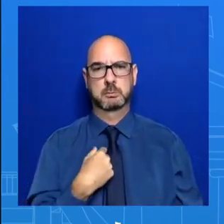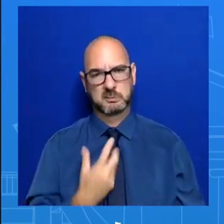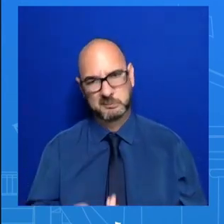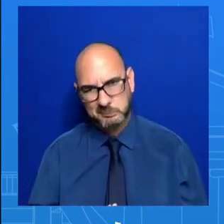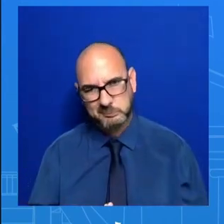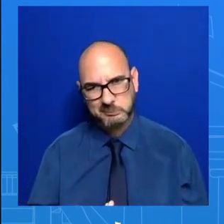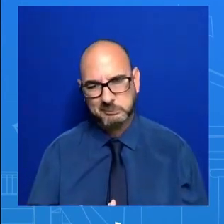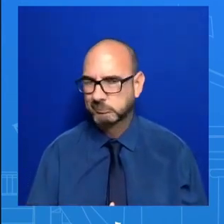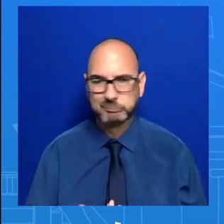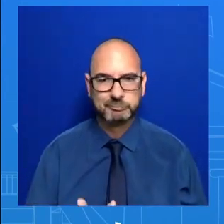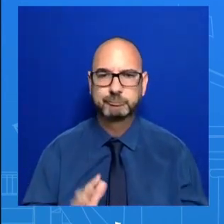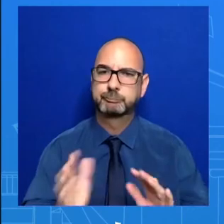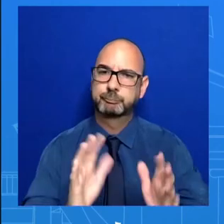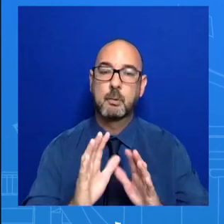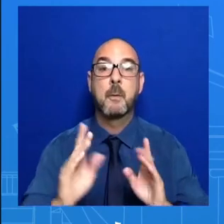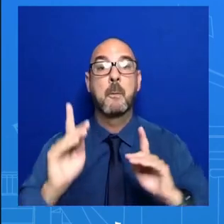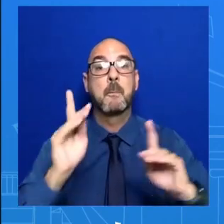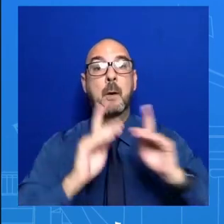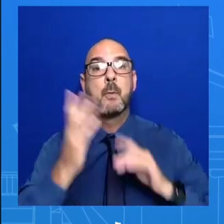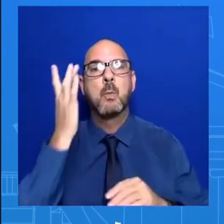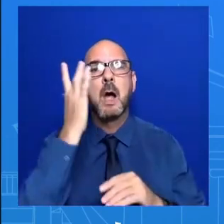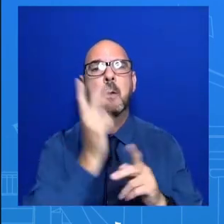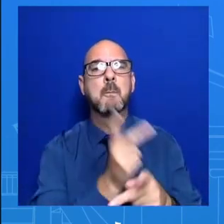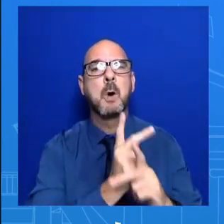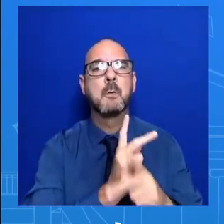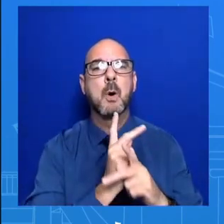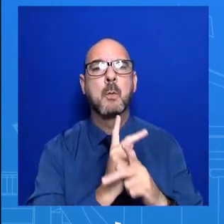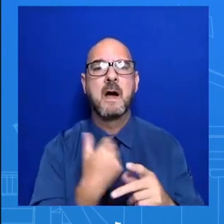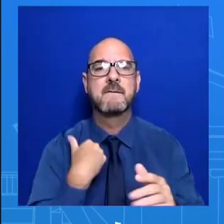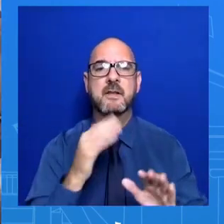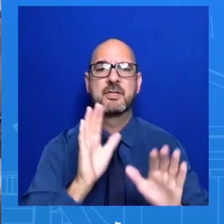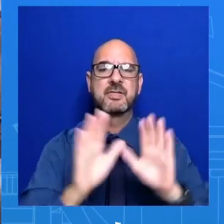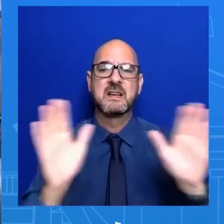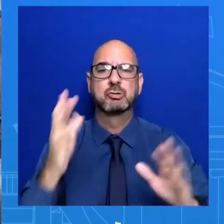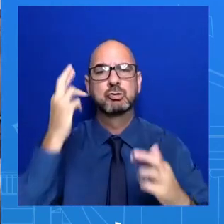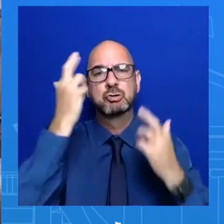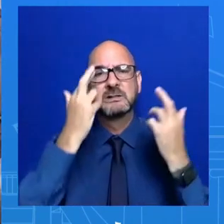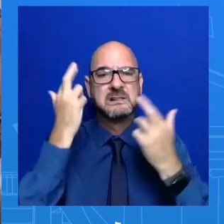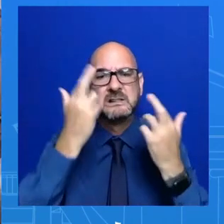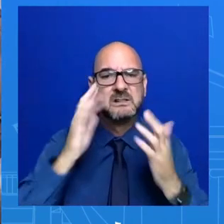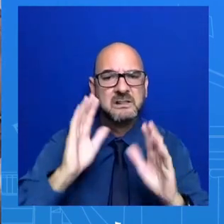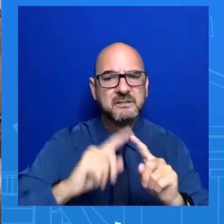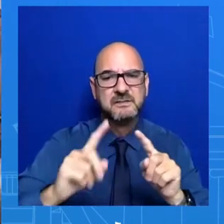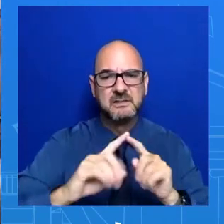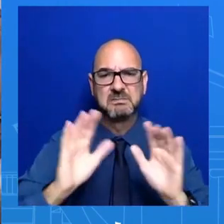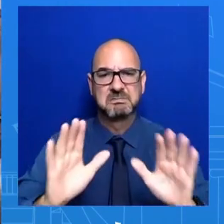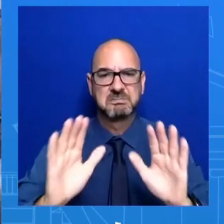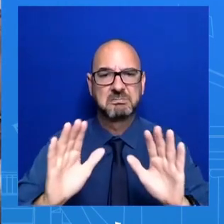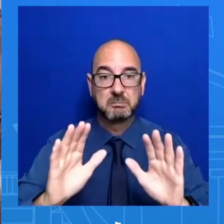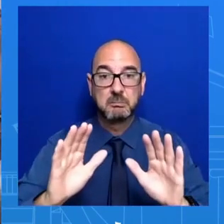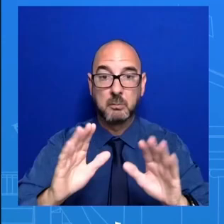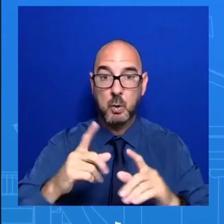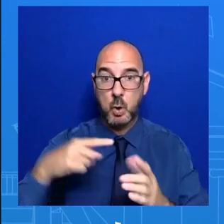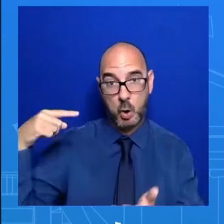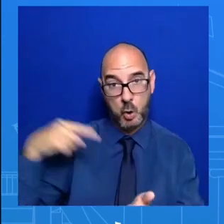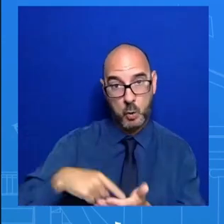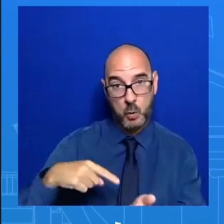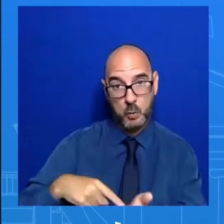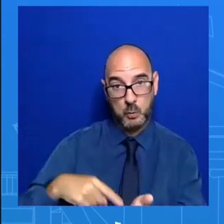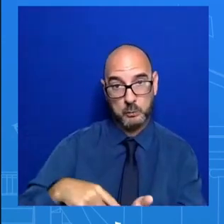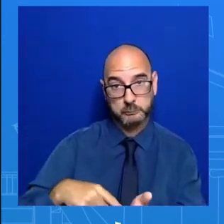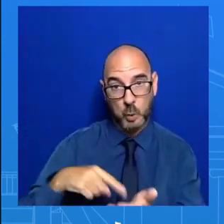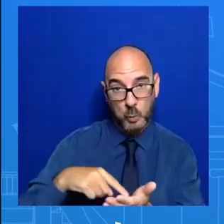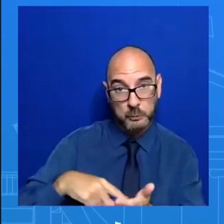why they want to go to college. I cannot speak for everyone. But why is forgiveness due to them? What we have been very clear about